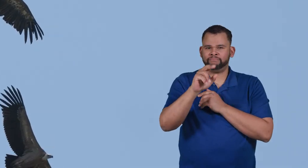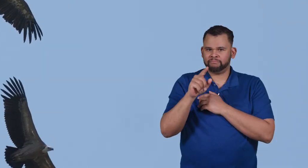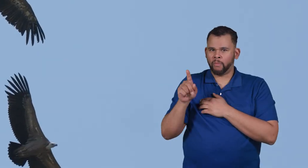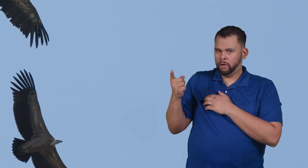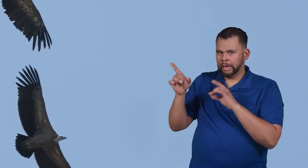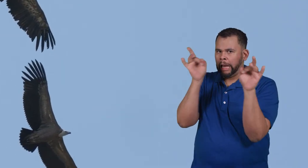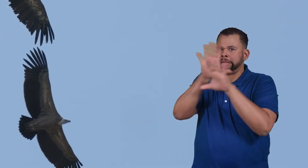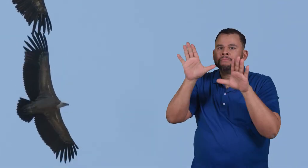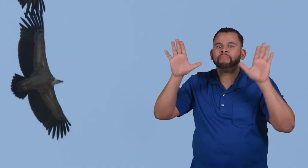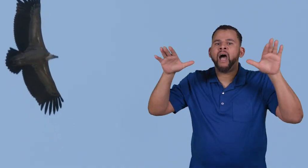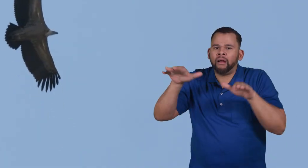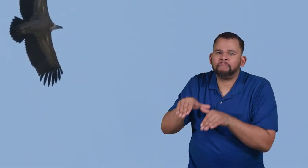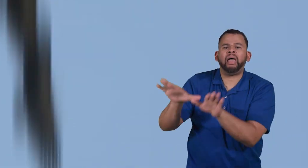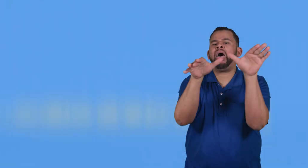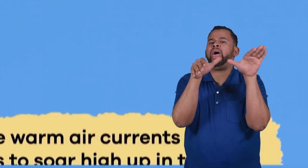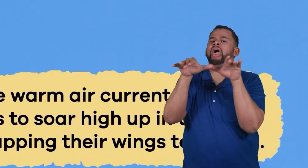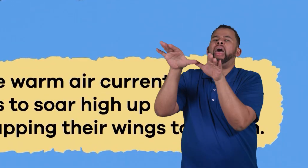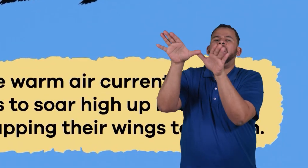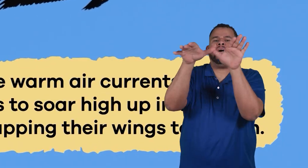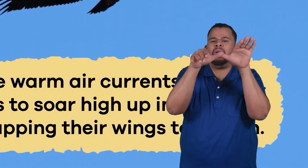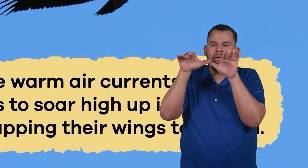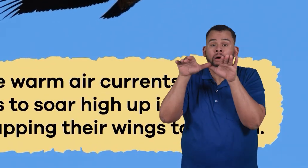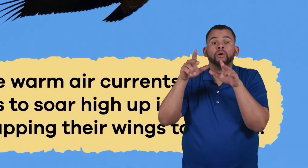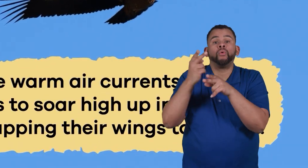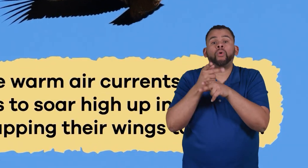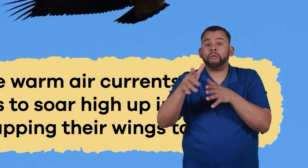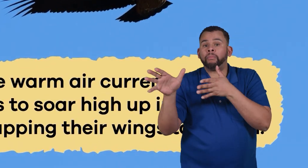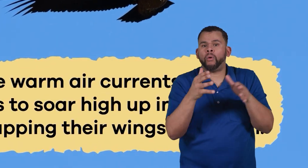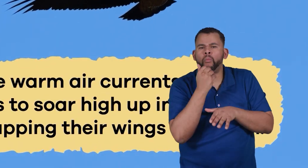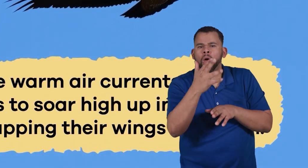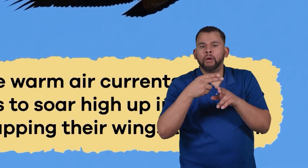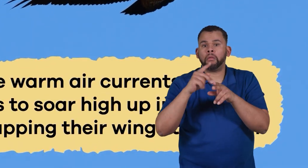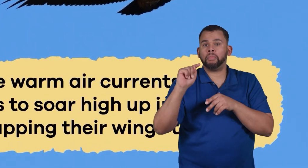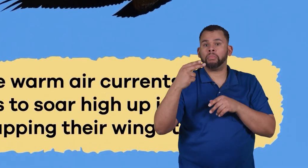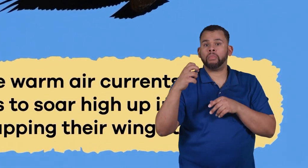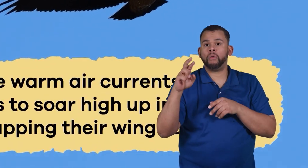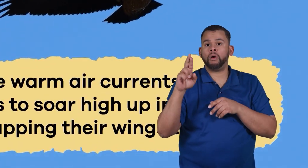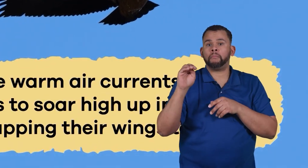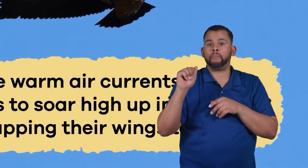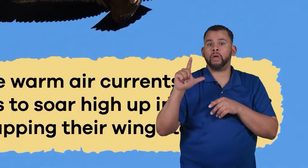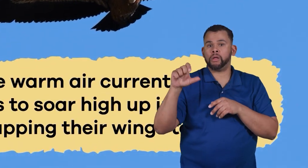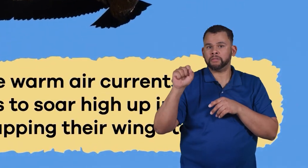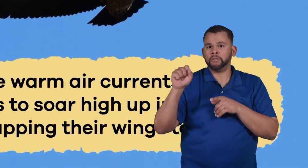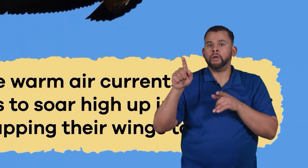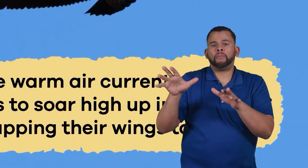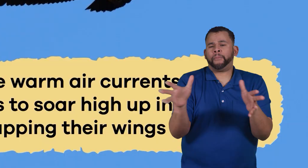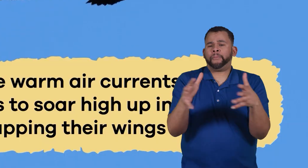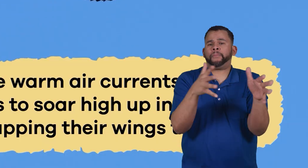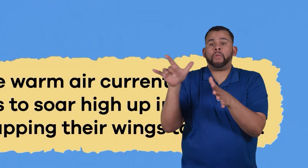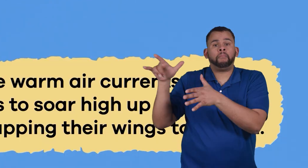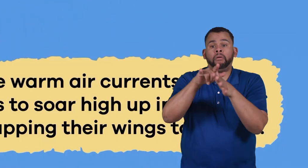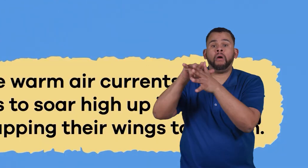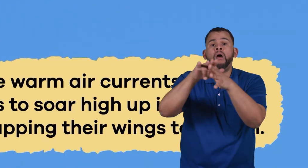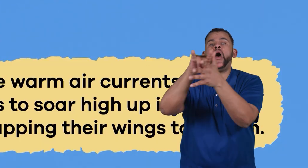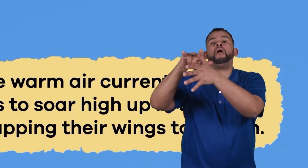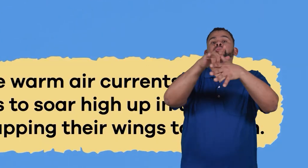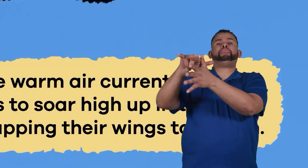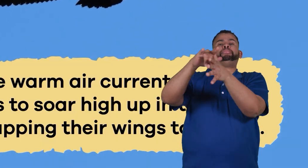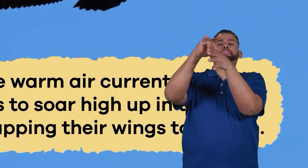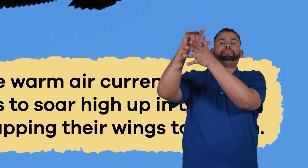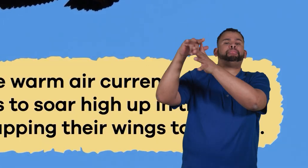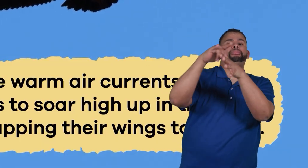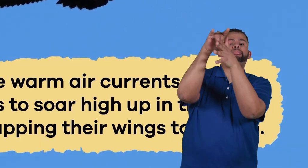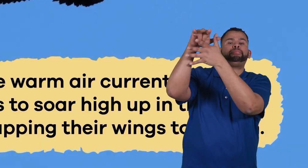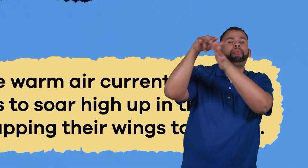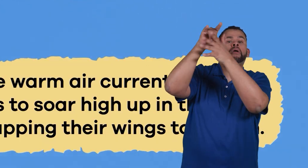Vultures are excellent flyers. They use warm air currents, called thermals, to soar high up in the sky without